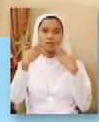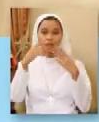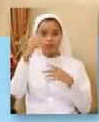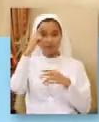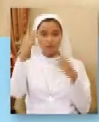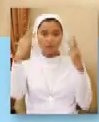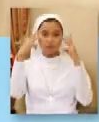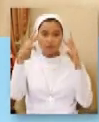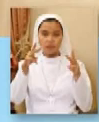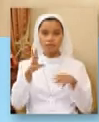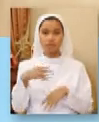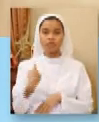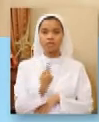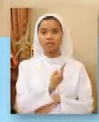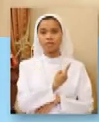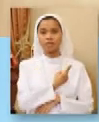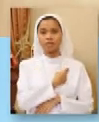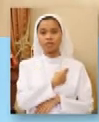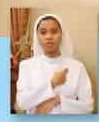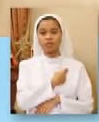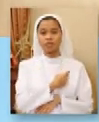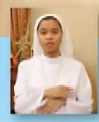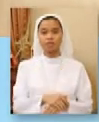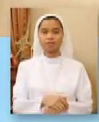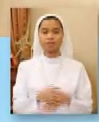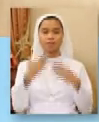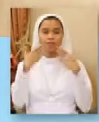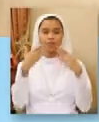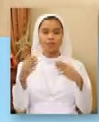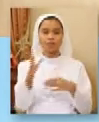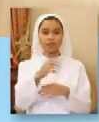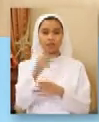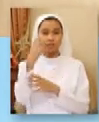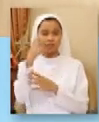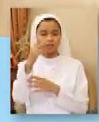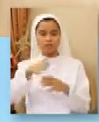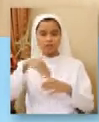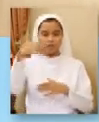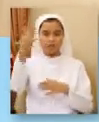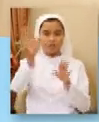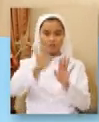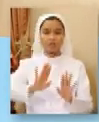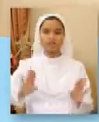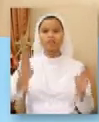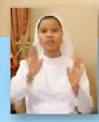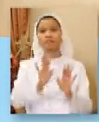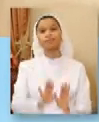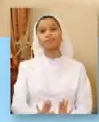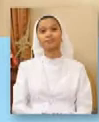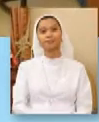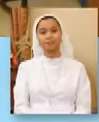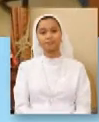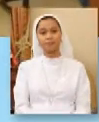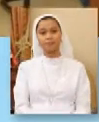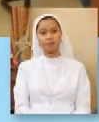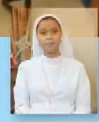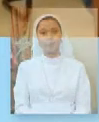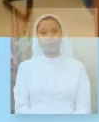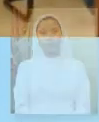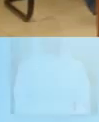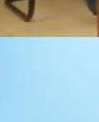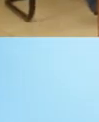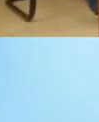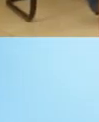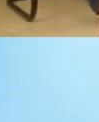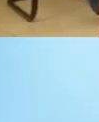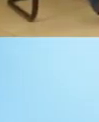you. Salamat po sa panonood sa amin. Diyos babalos at see you next Sunday.